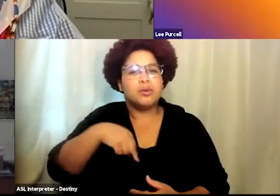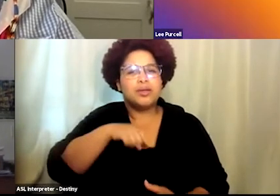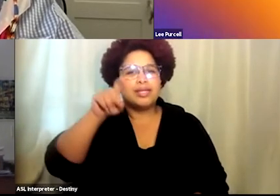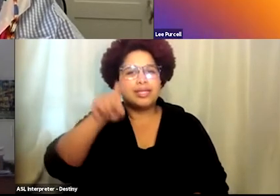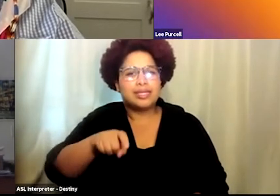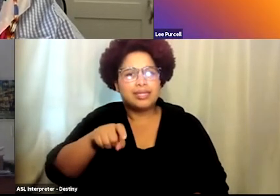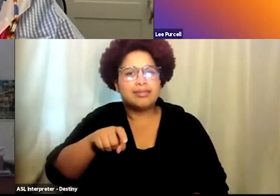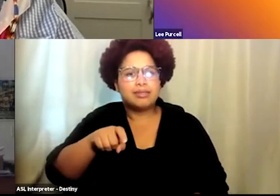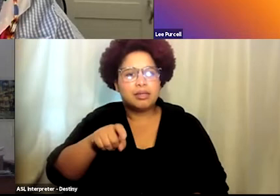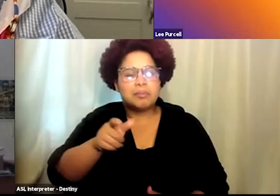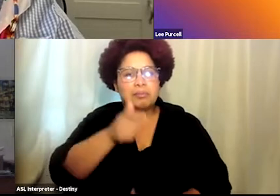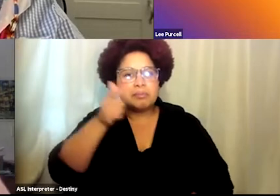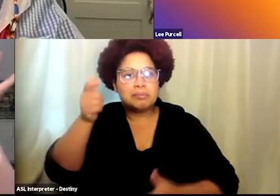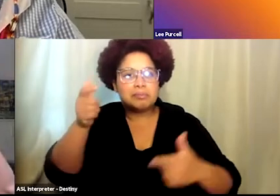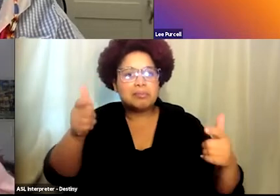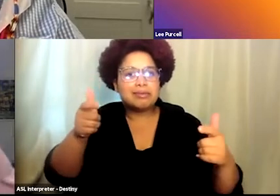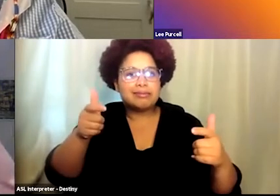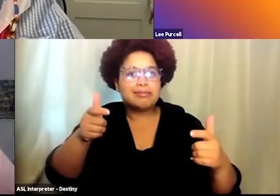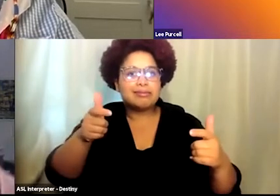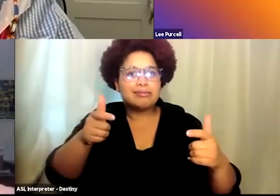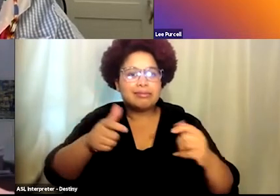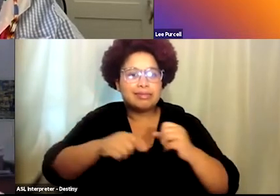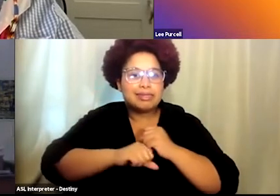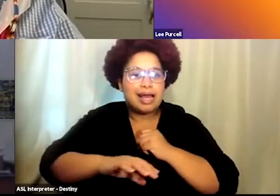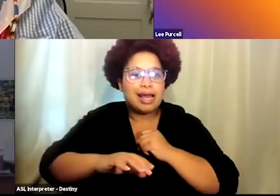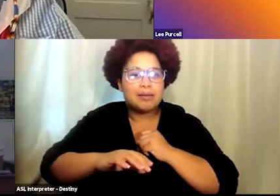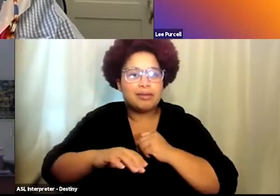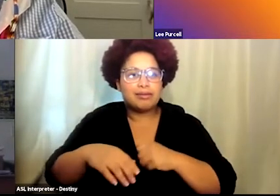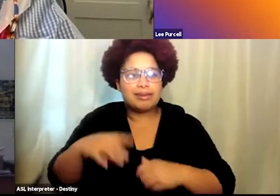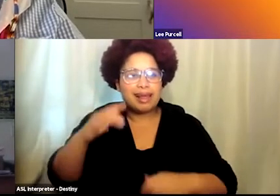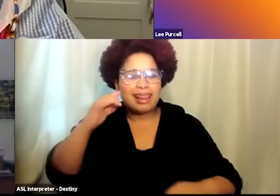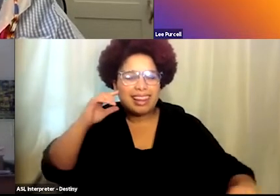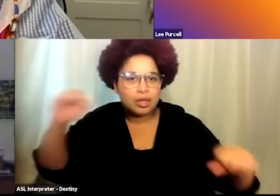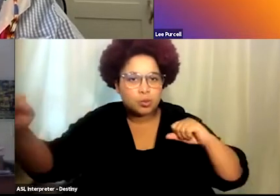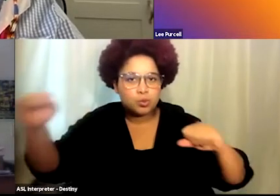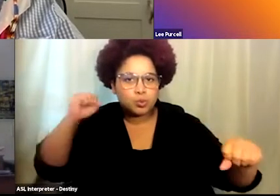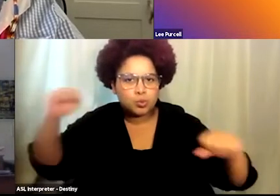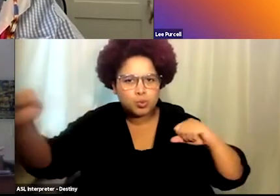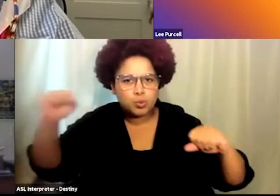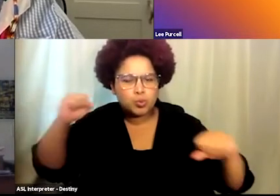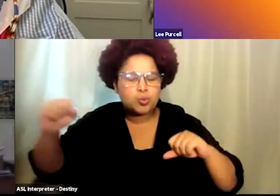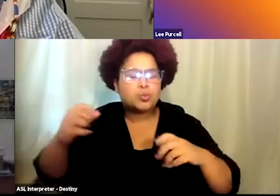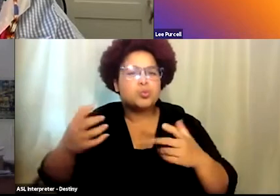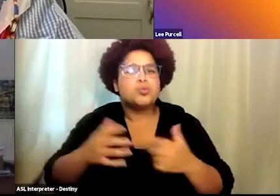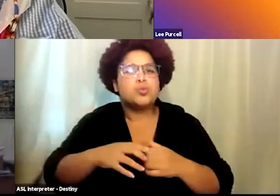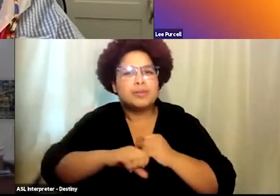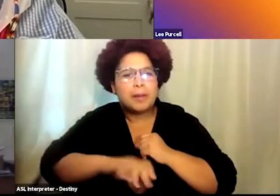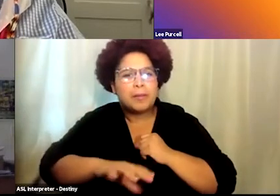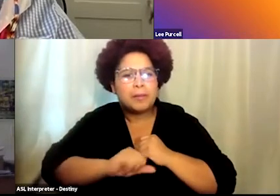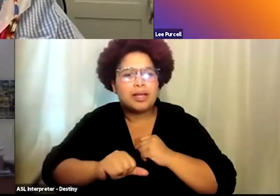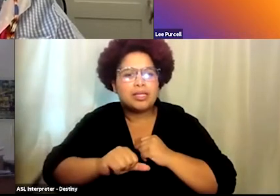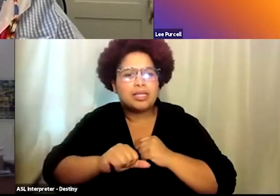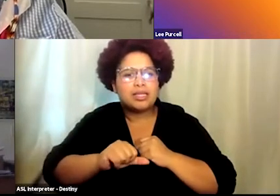major campaign, a big, loud campaign that puts